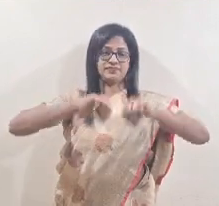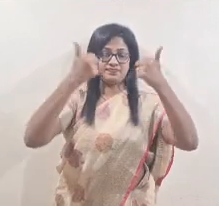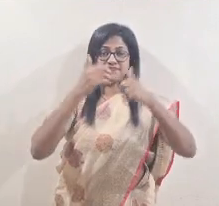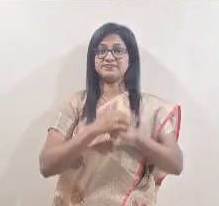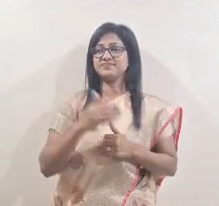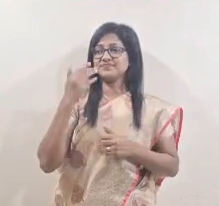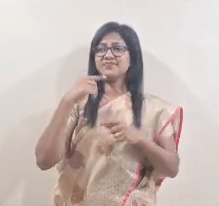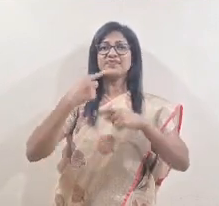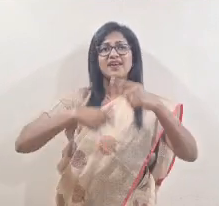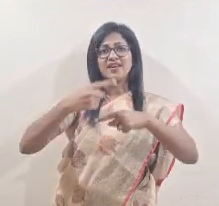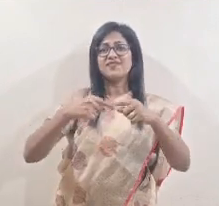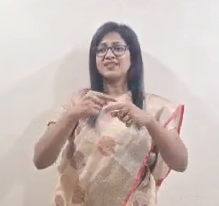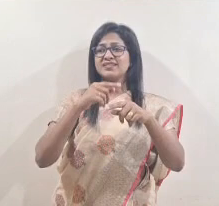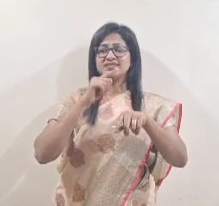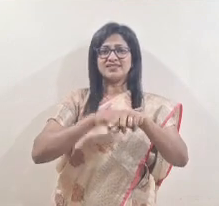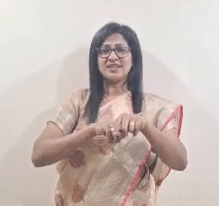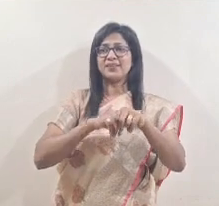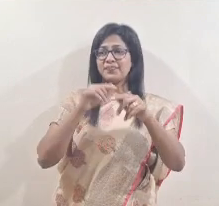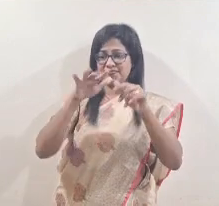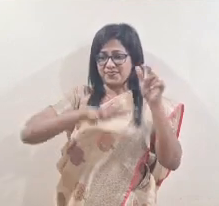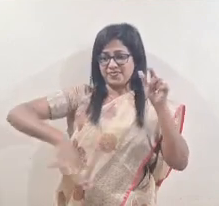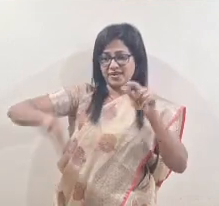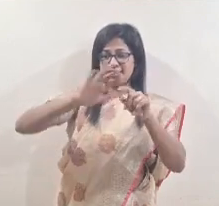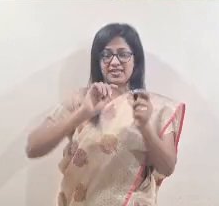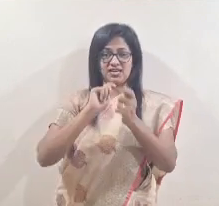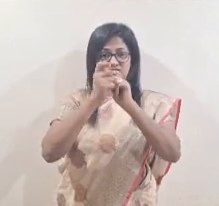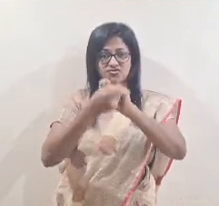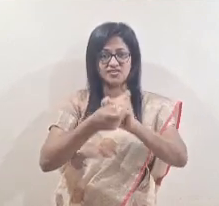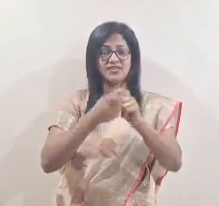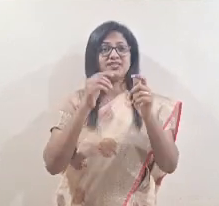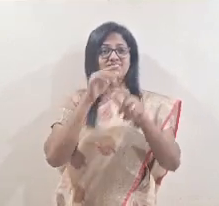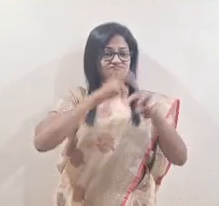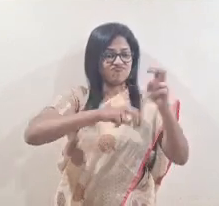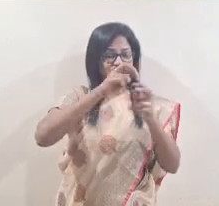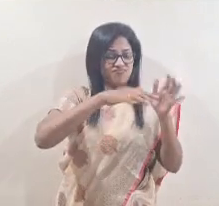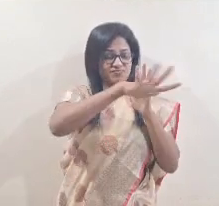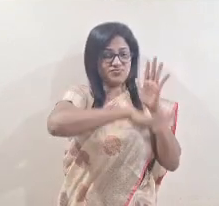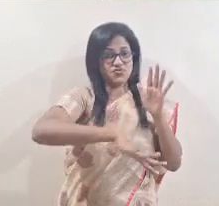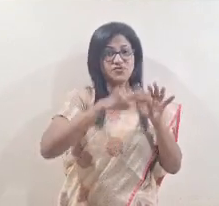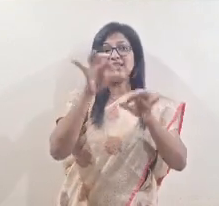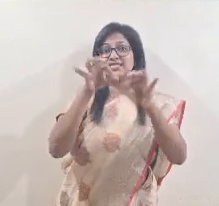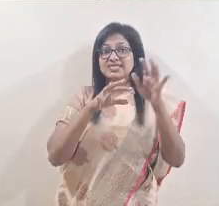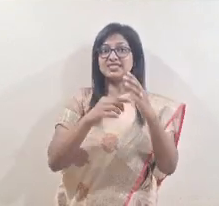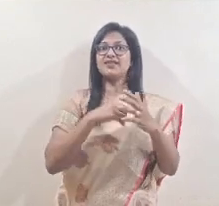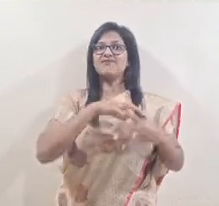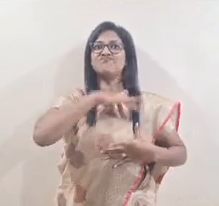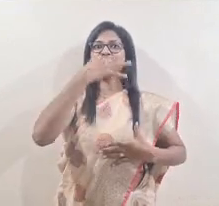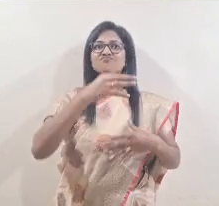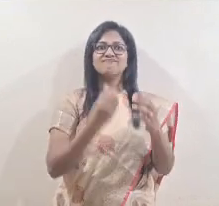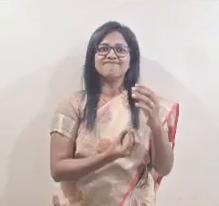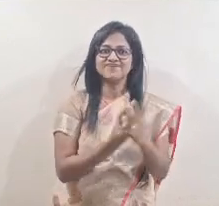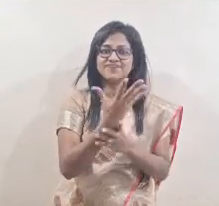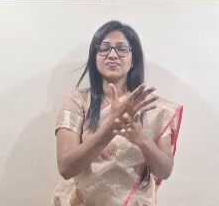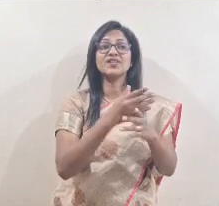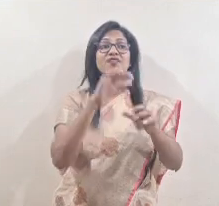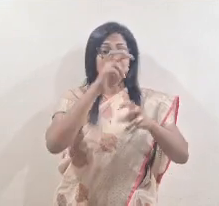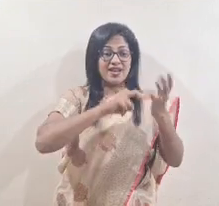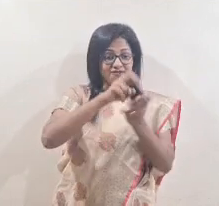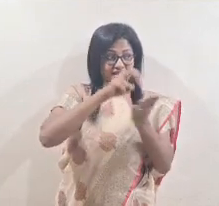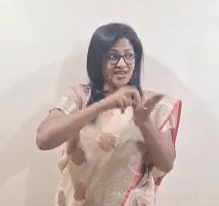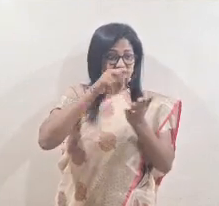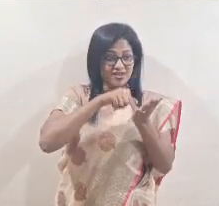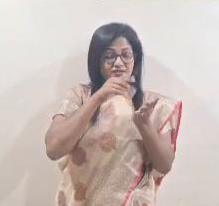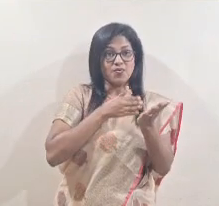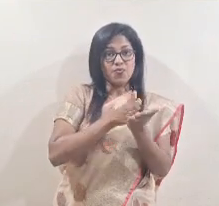Every time when an area is transformed into a pedestrianized zone, a city gets a soul, because the pedestrianized zone